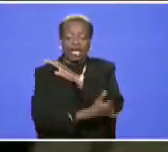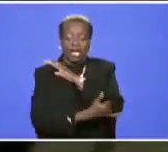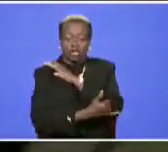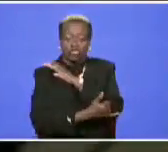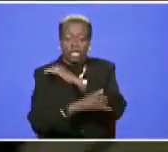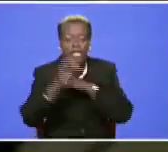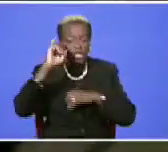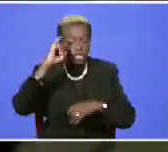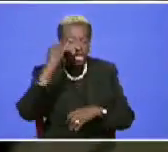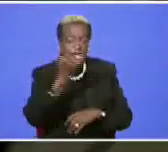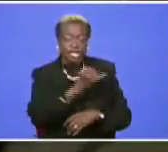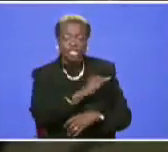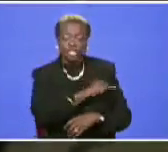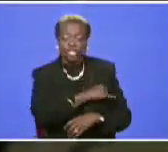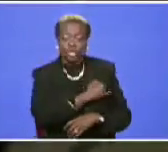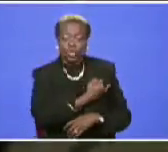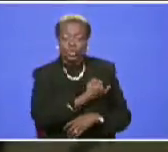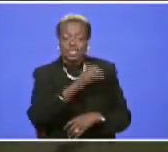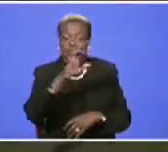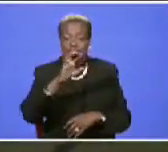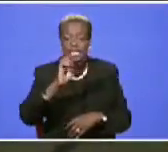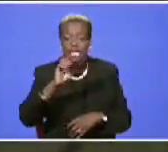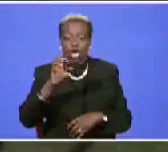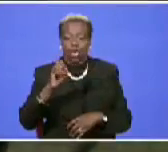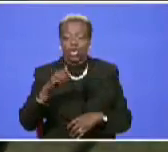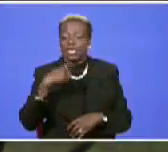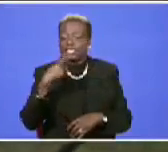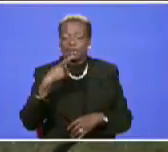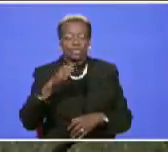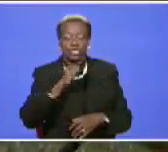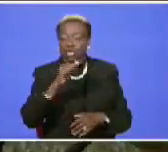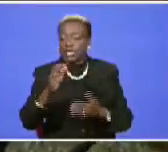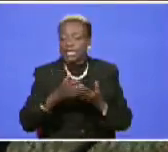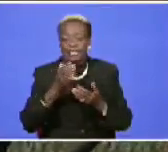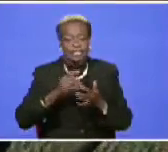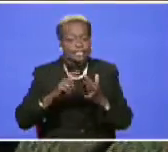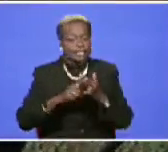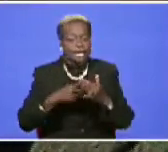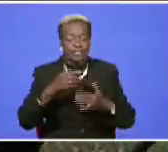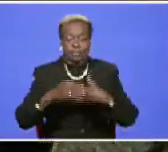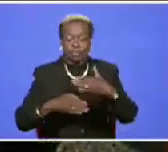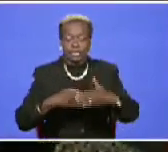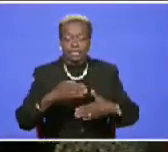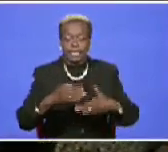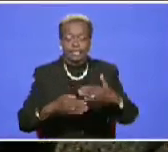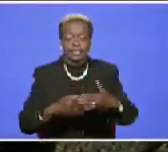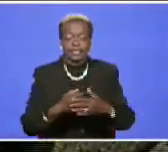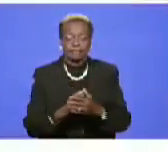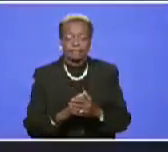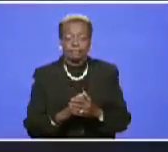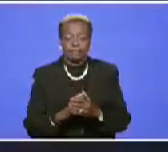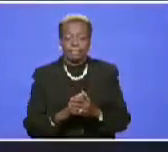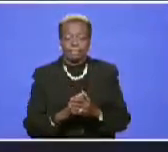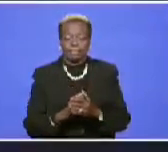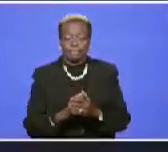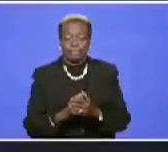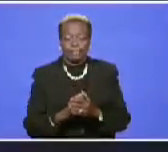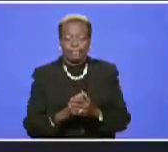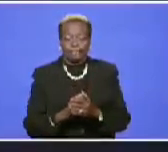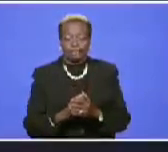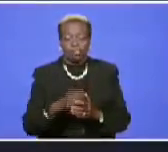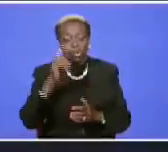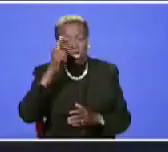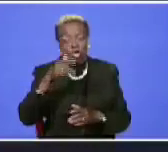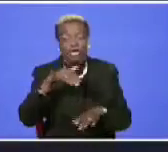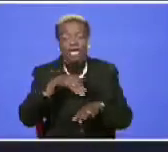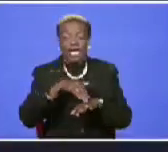company behind the technology, it was no easy feat to start the process. So if you look at central bank